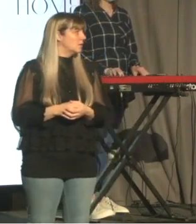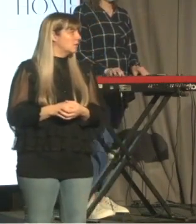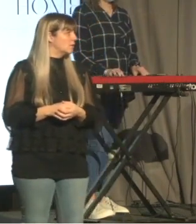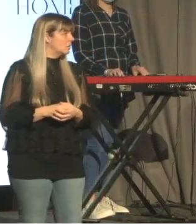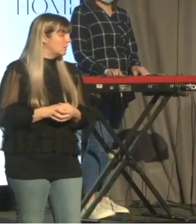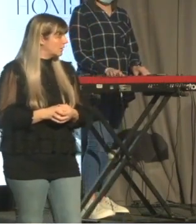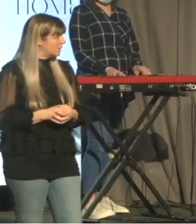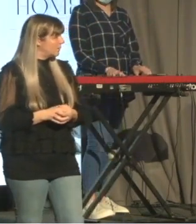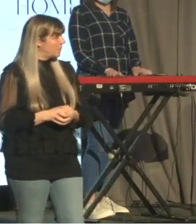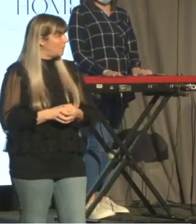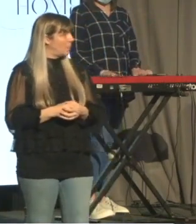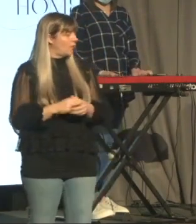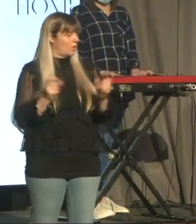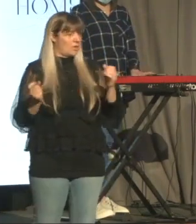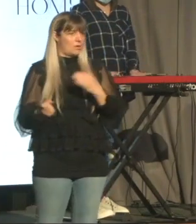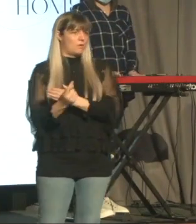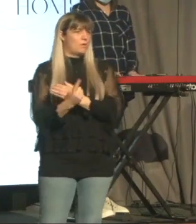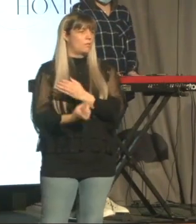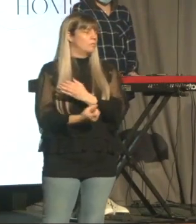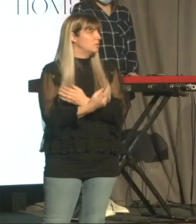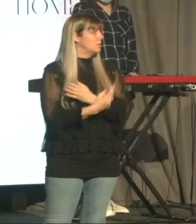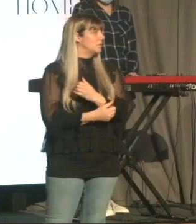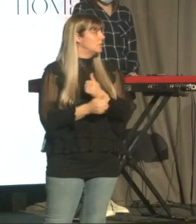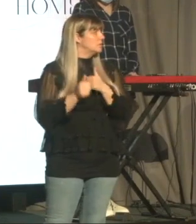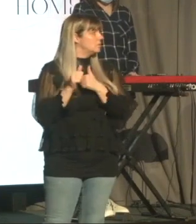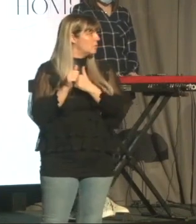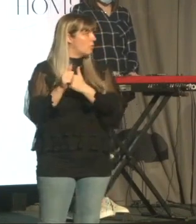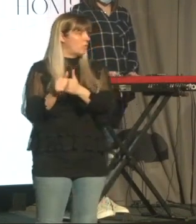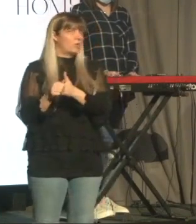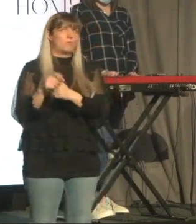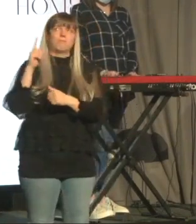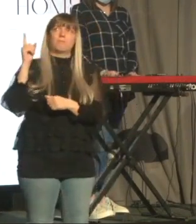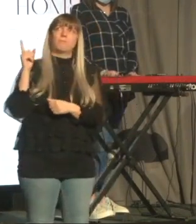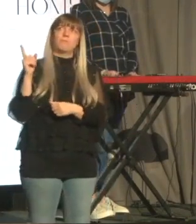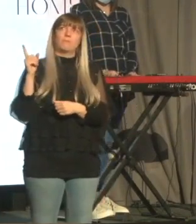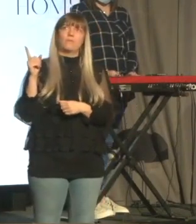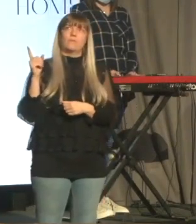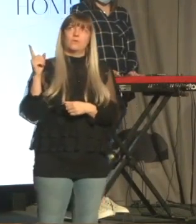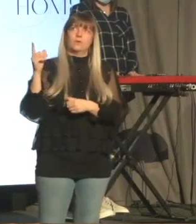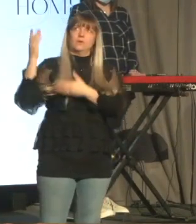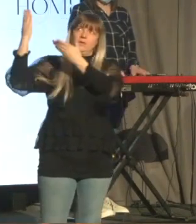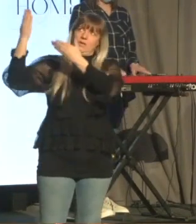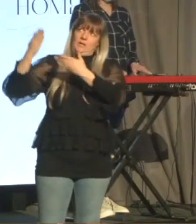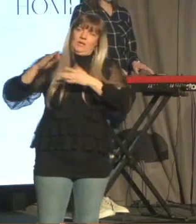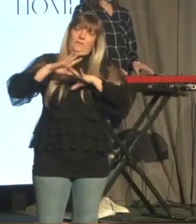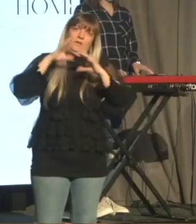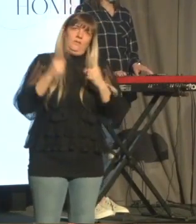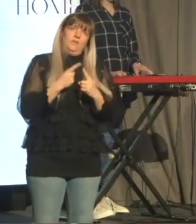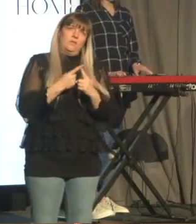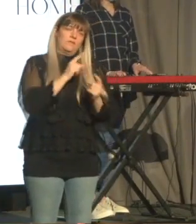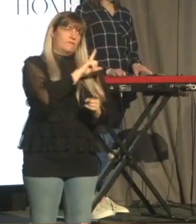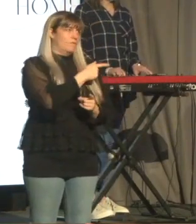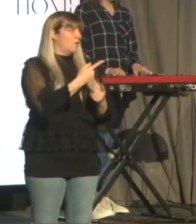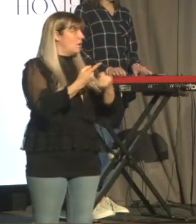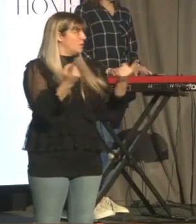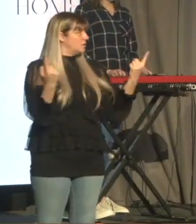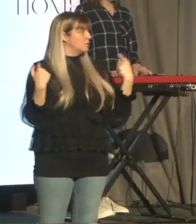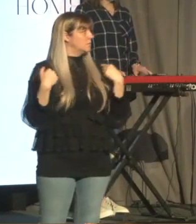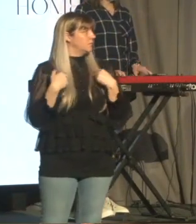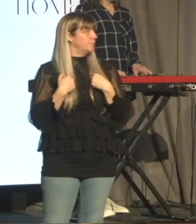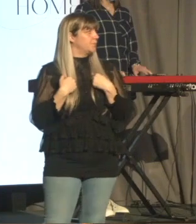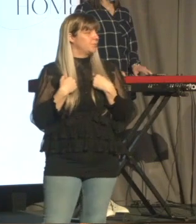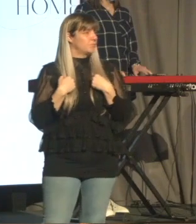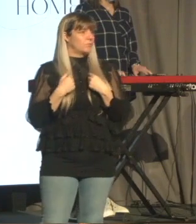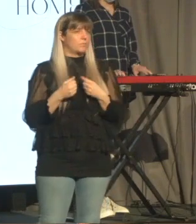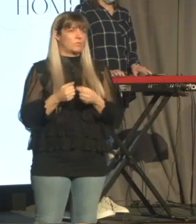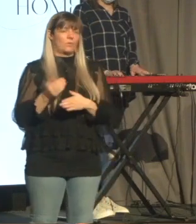we have our opportunity to bring tribute to our King, the one who gave everything for us and who gave us all. So the ways to give are going to be coming onto the screen.